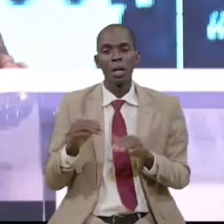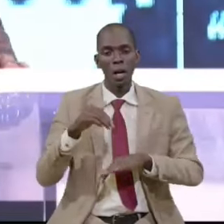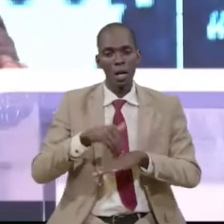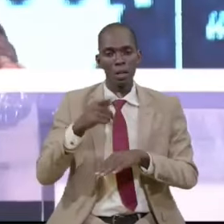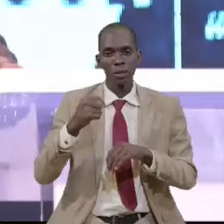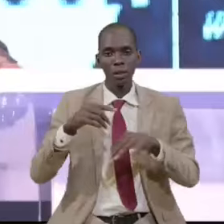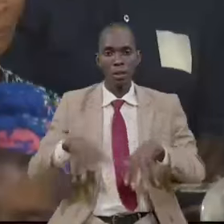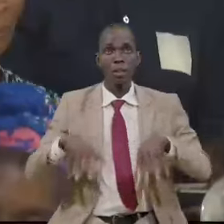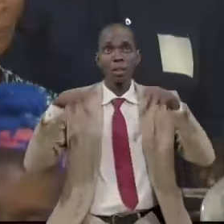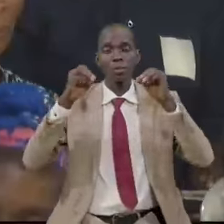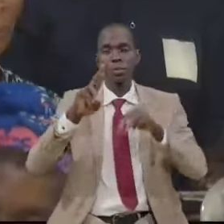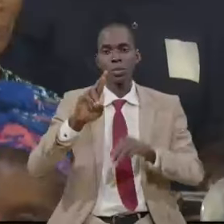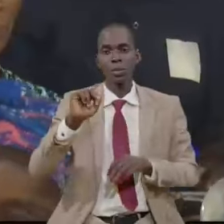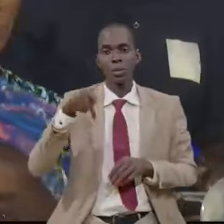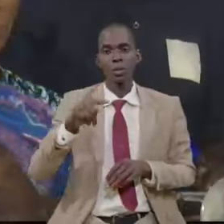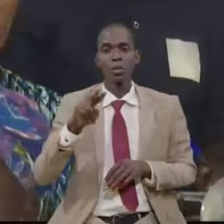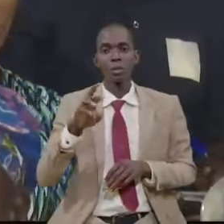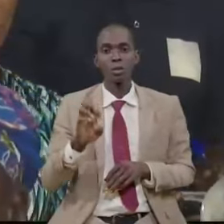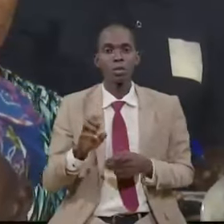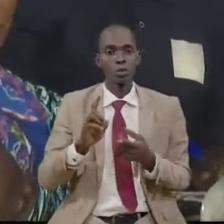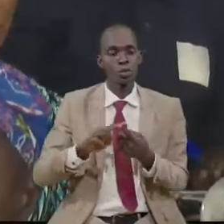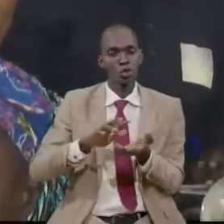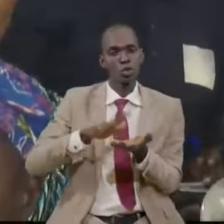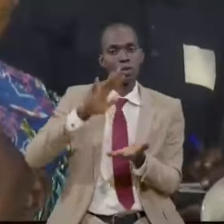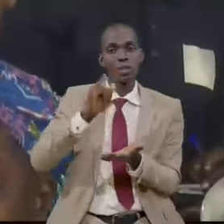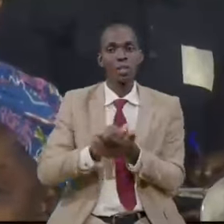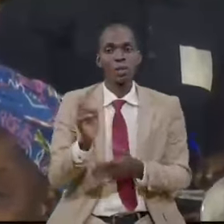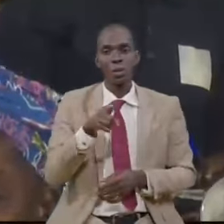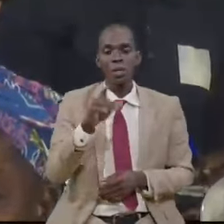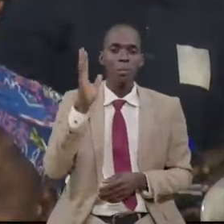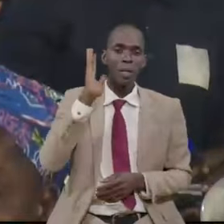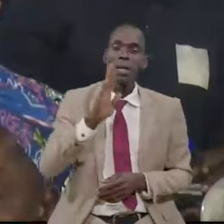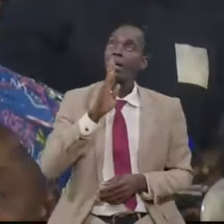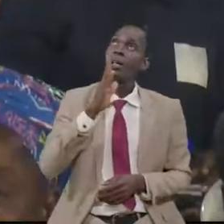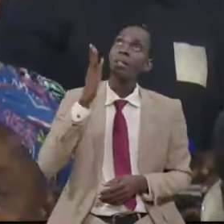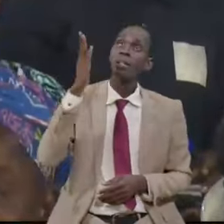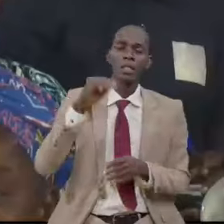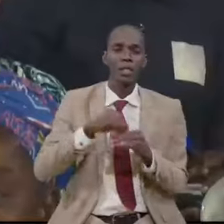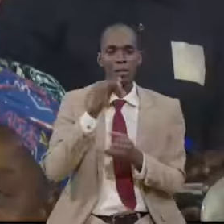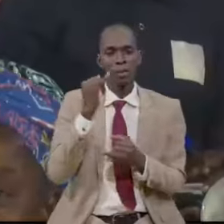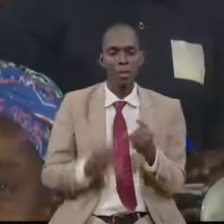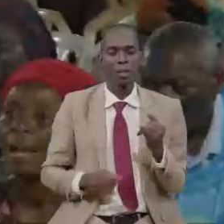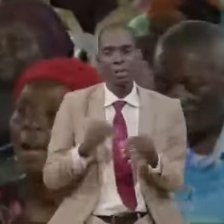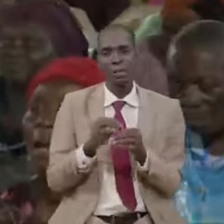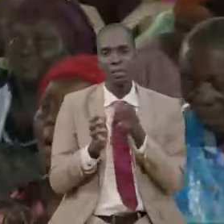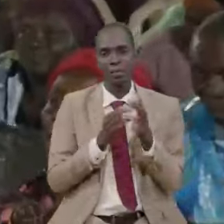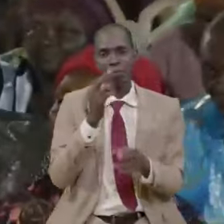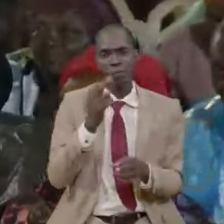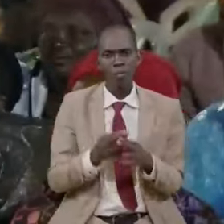glory. That's where you are going finally. Glory. Where are you going